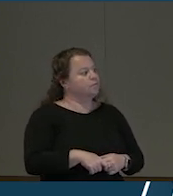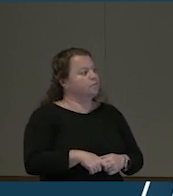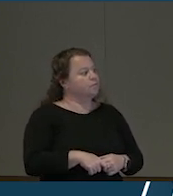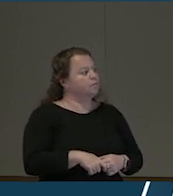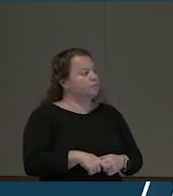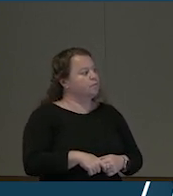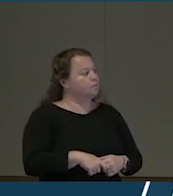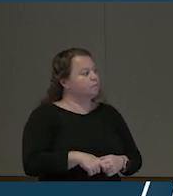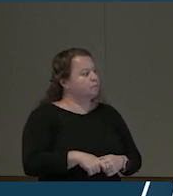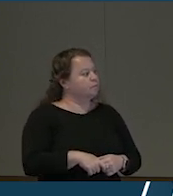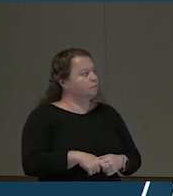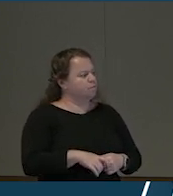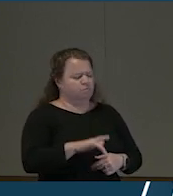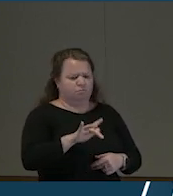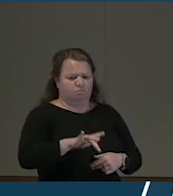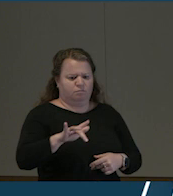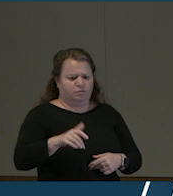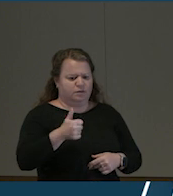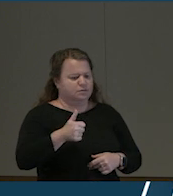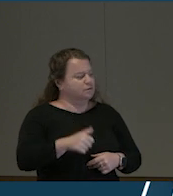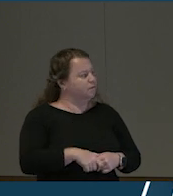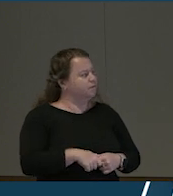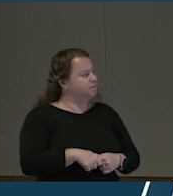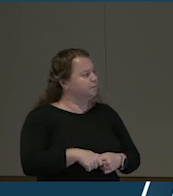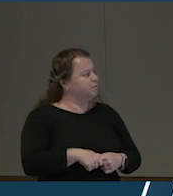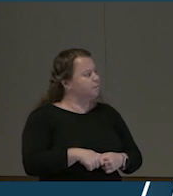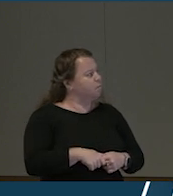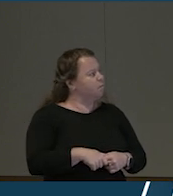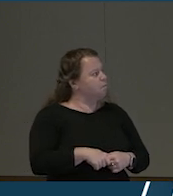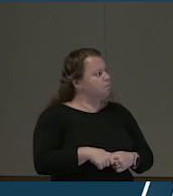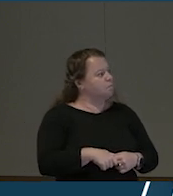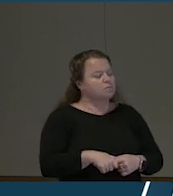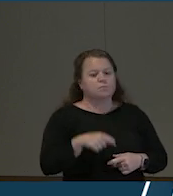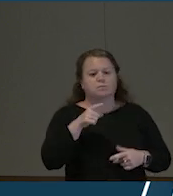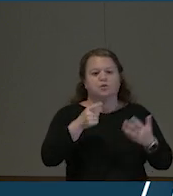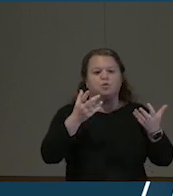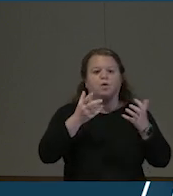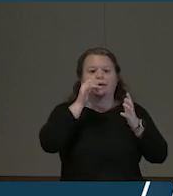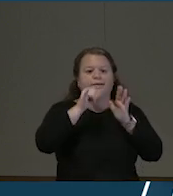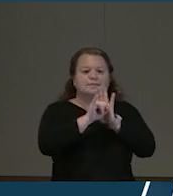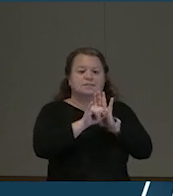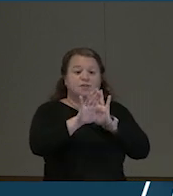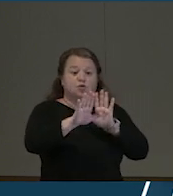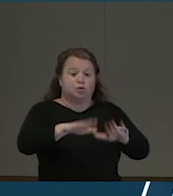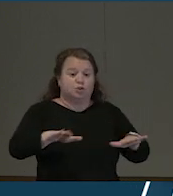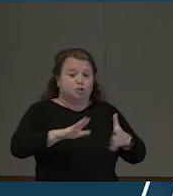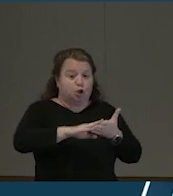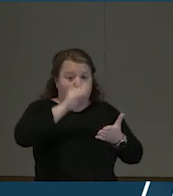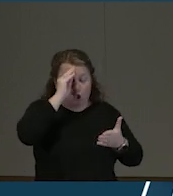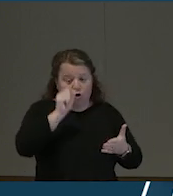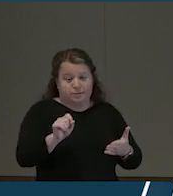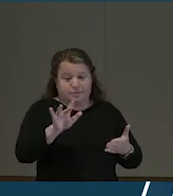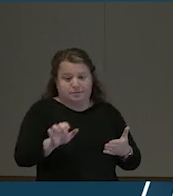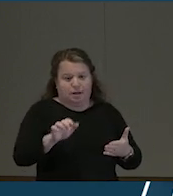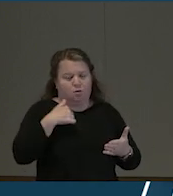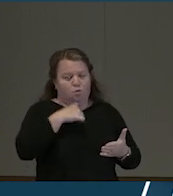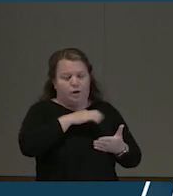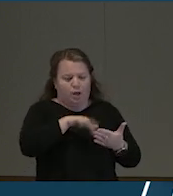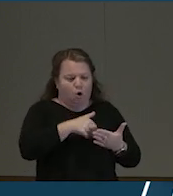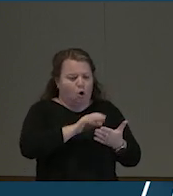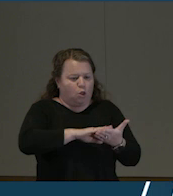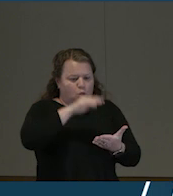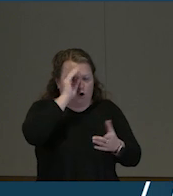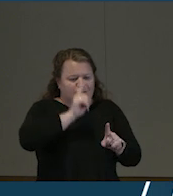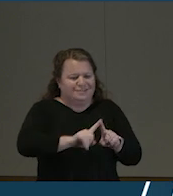that just moved on its own. You want to identify your child's learning style and maybe your own. We all learn in different or in